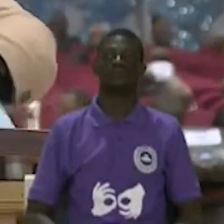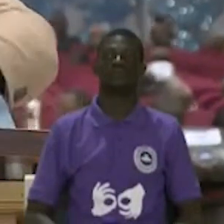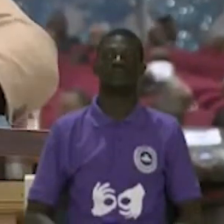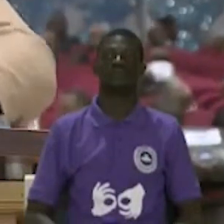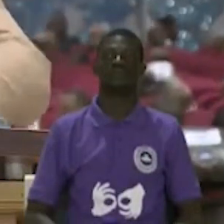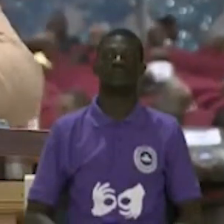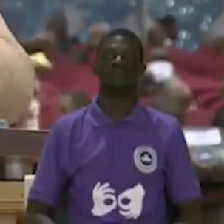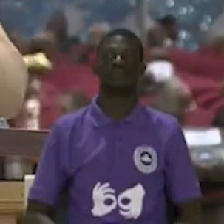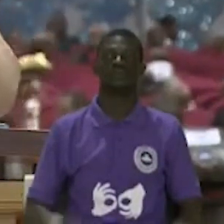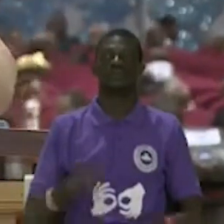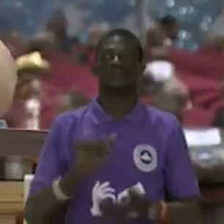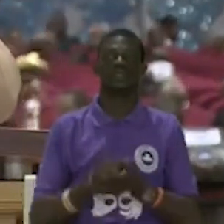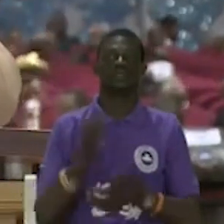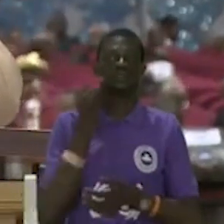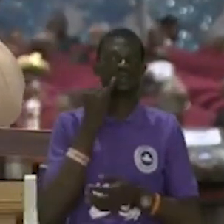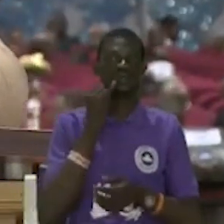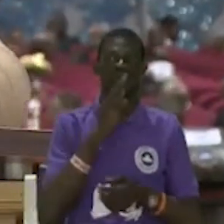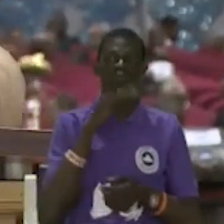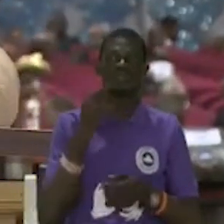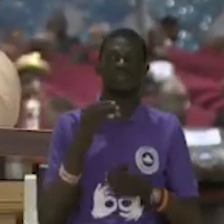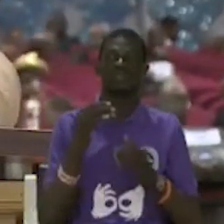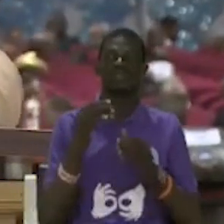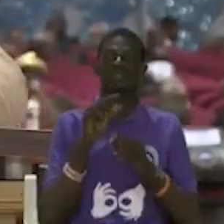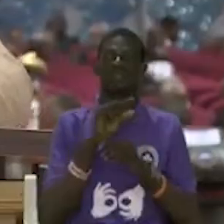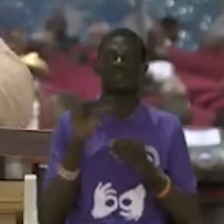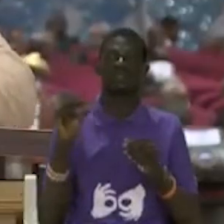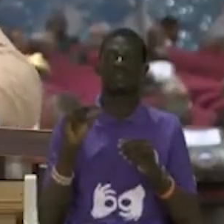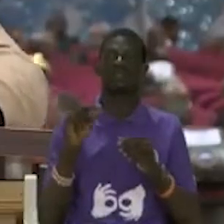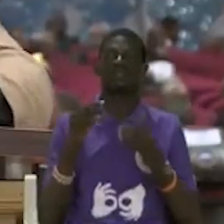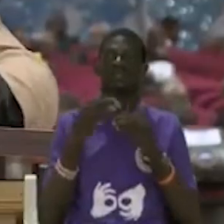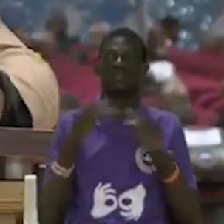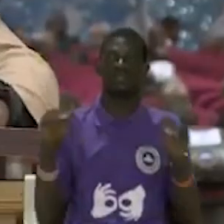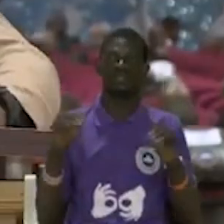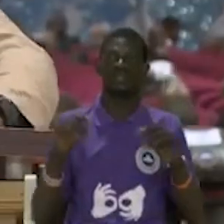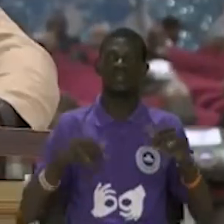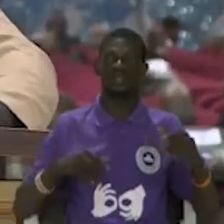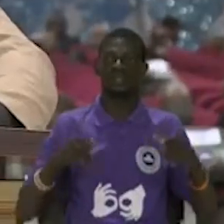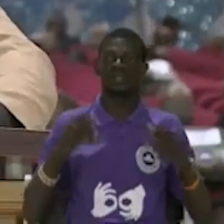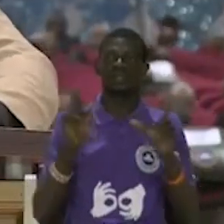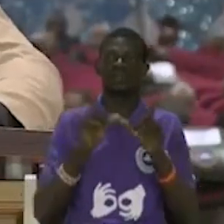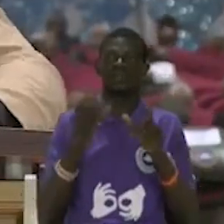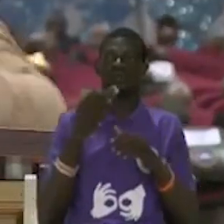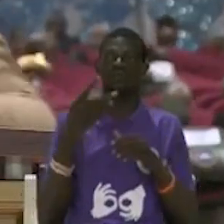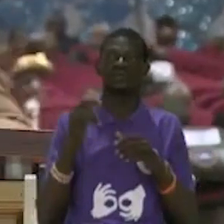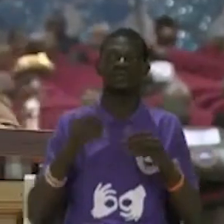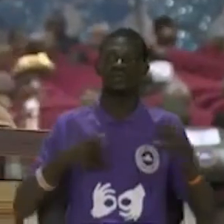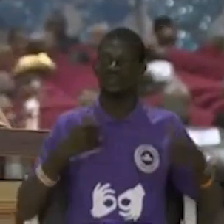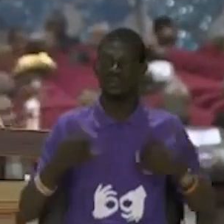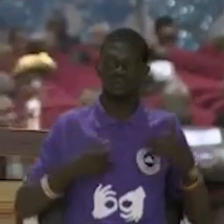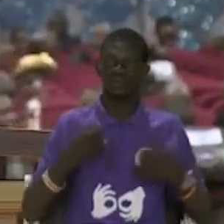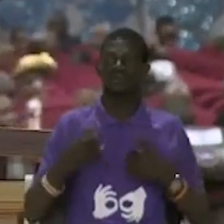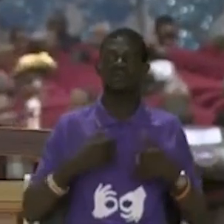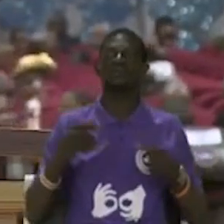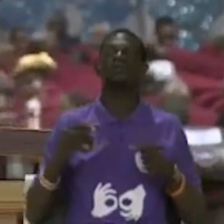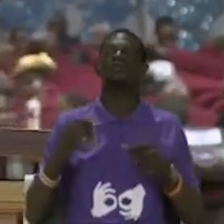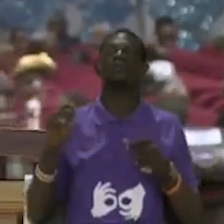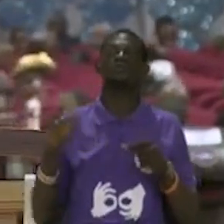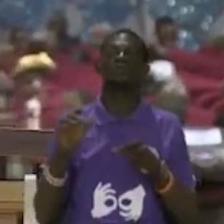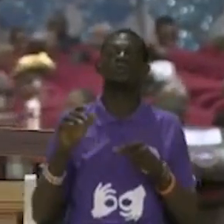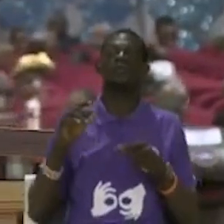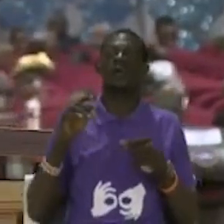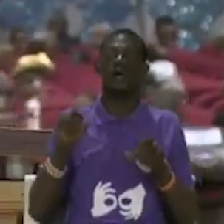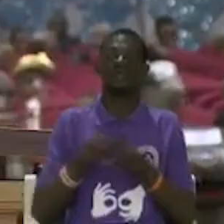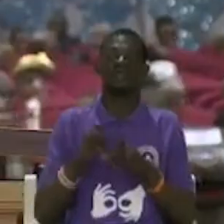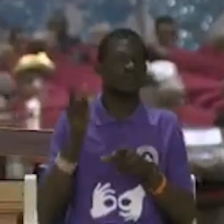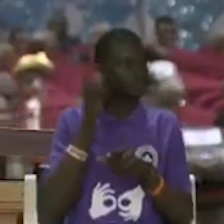Now that should be the least level of our rejoicing tonight as we listen to the